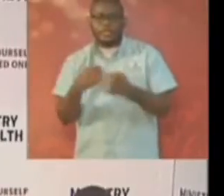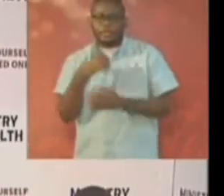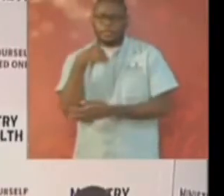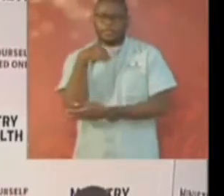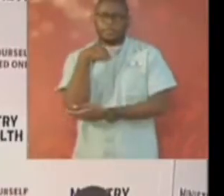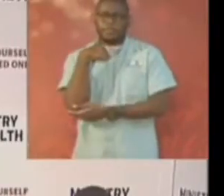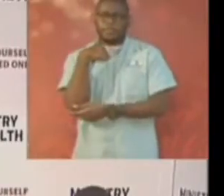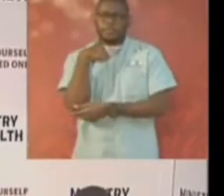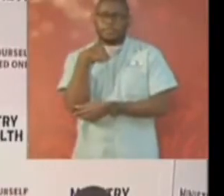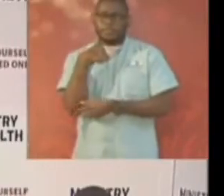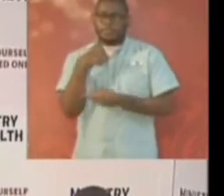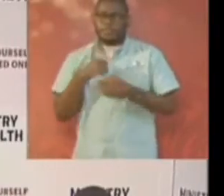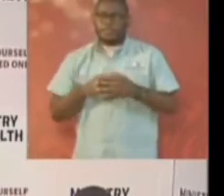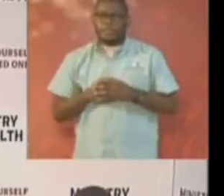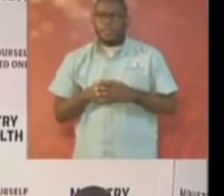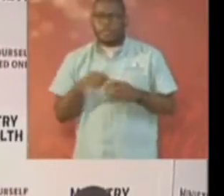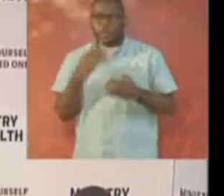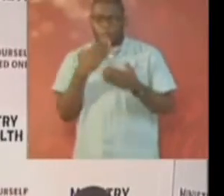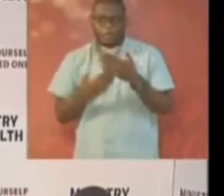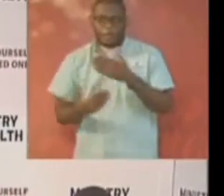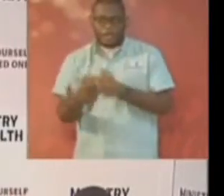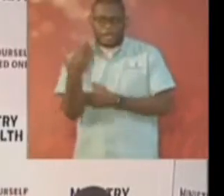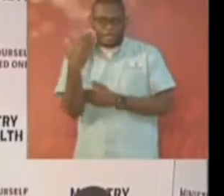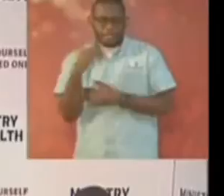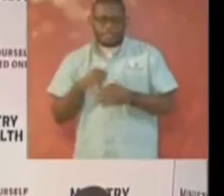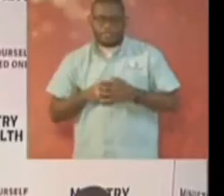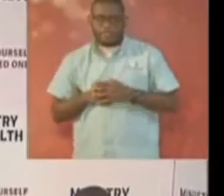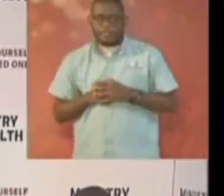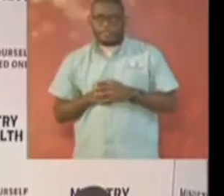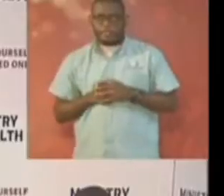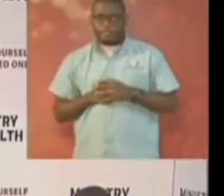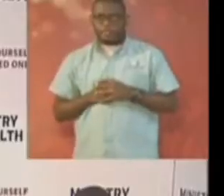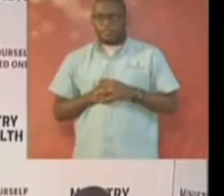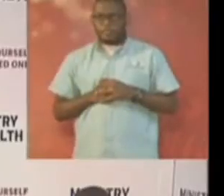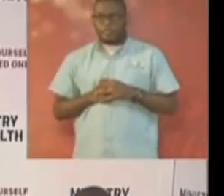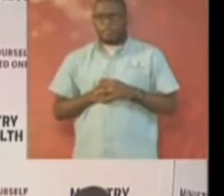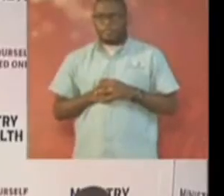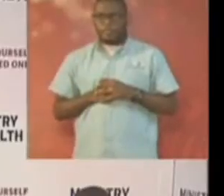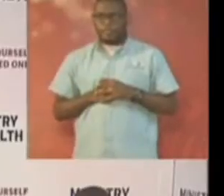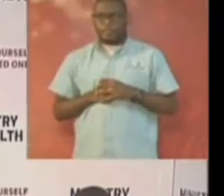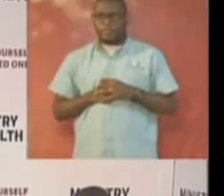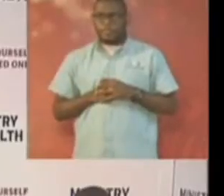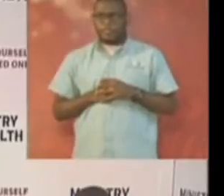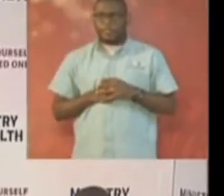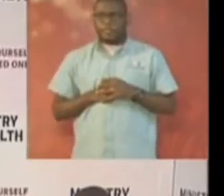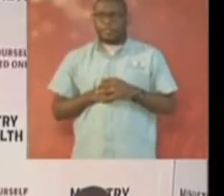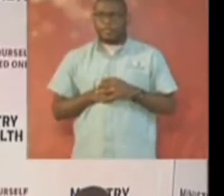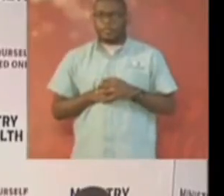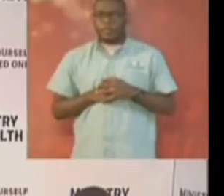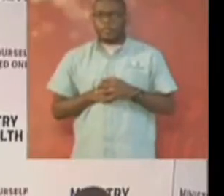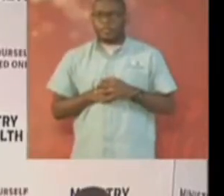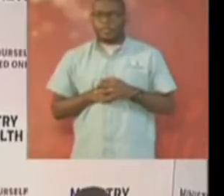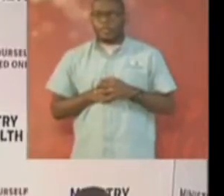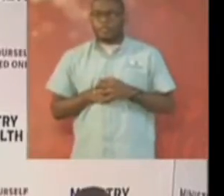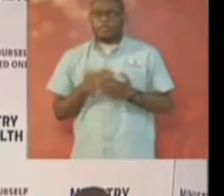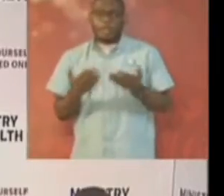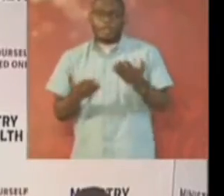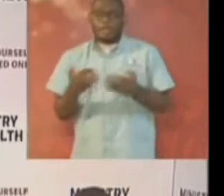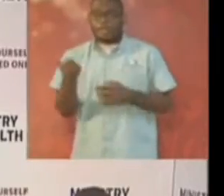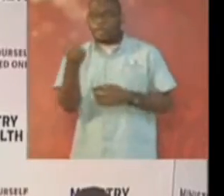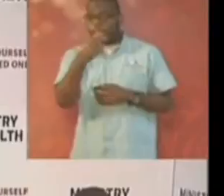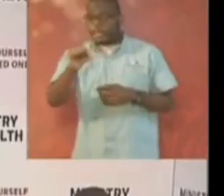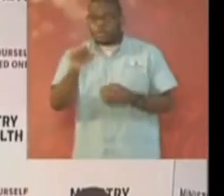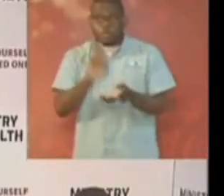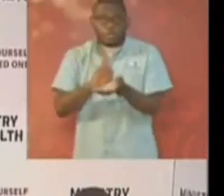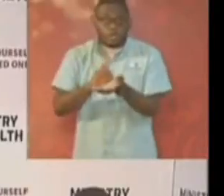Good morning, Kim Woodrum from the Express. Sorry about that, not sure what happened there. Either of the doctors could answer my first question,